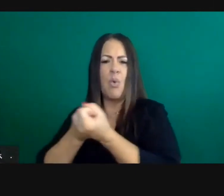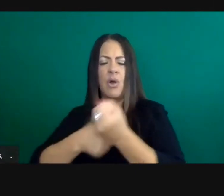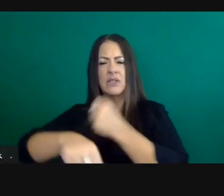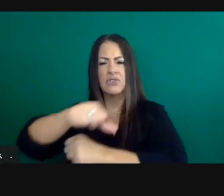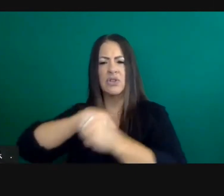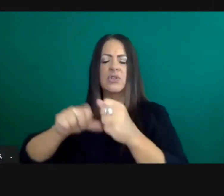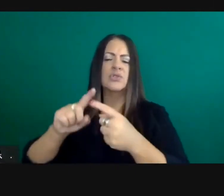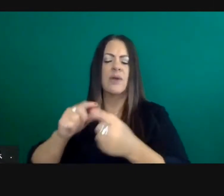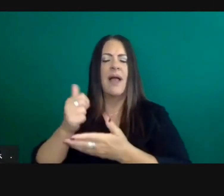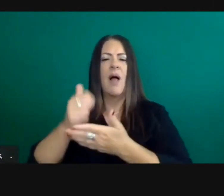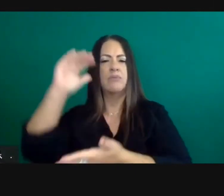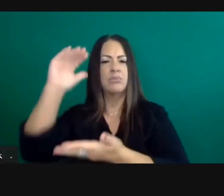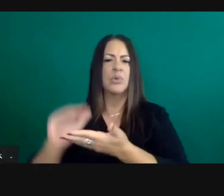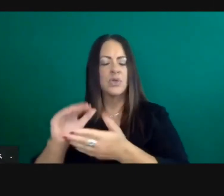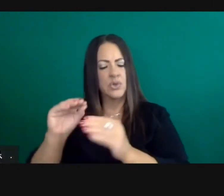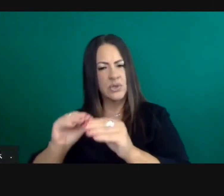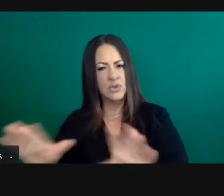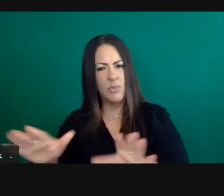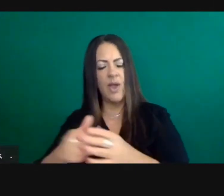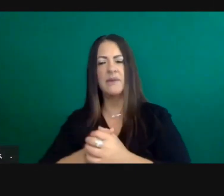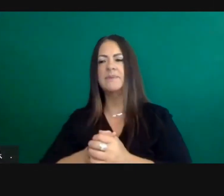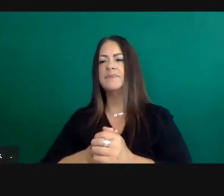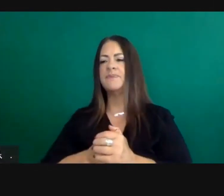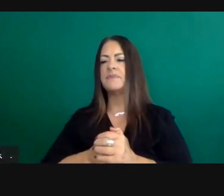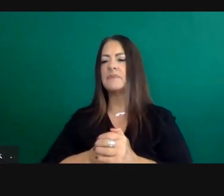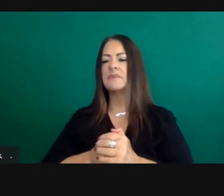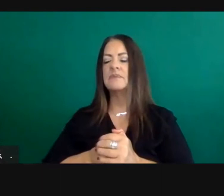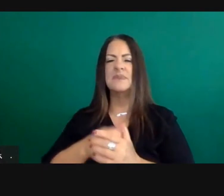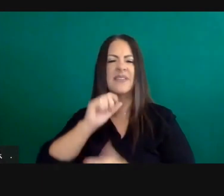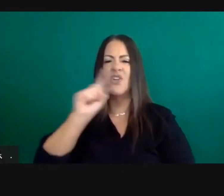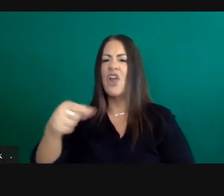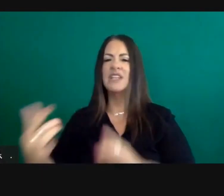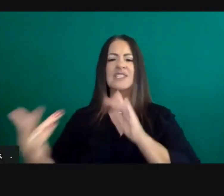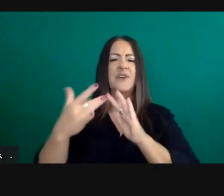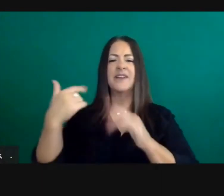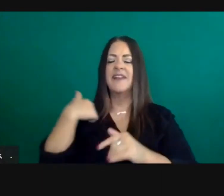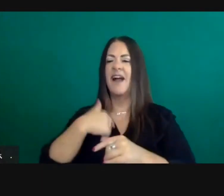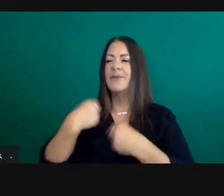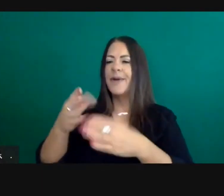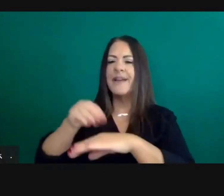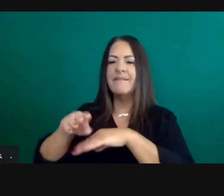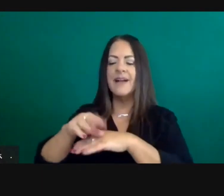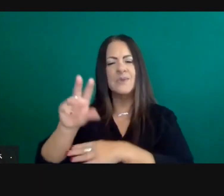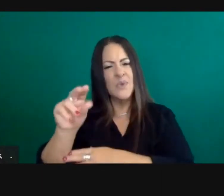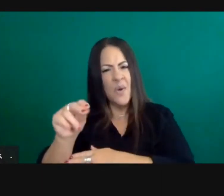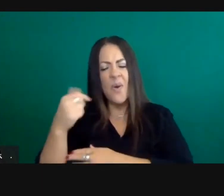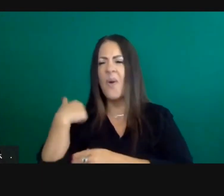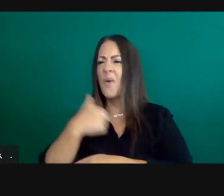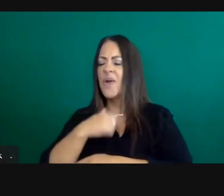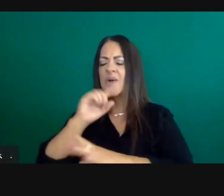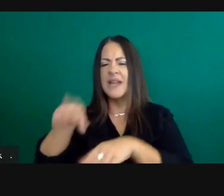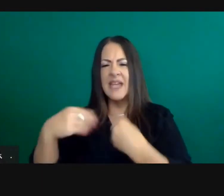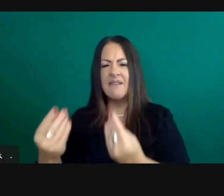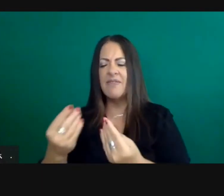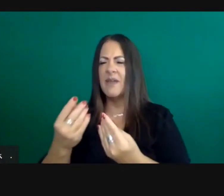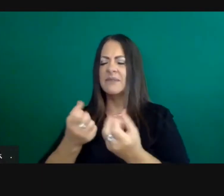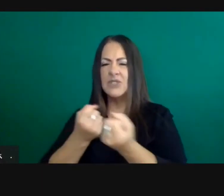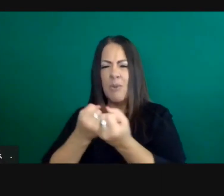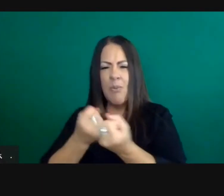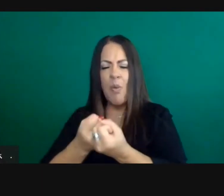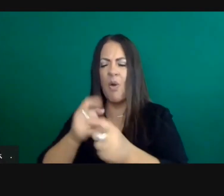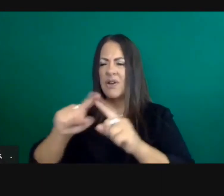just make that phone call, provide a little bit of advice, but hopefully provide real resources so